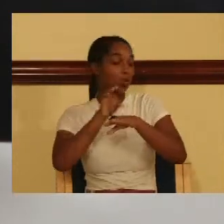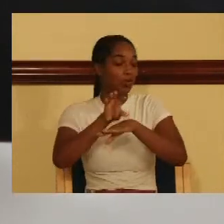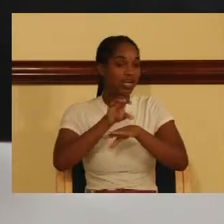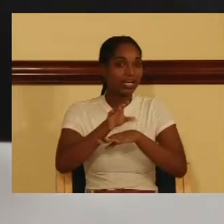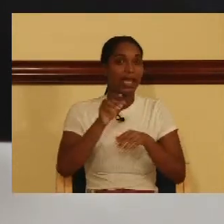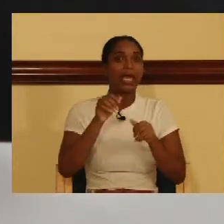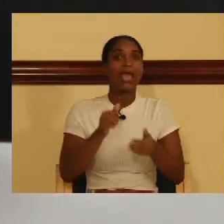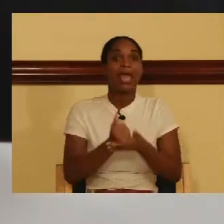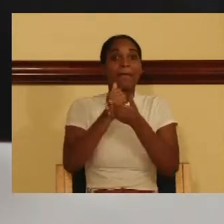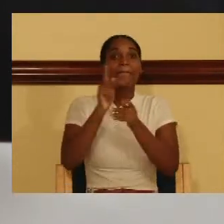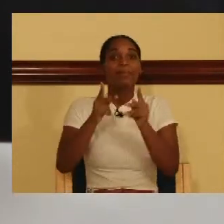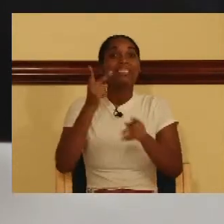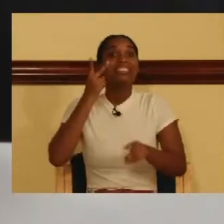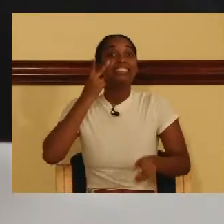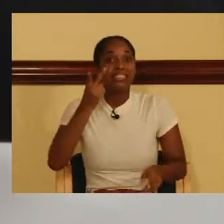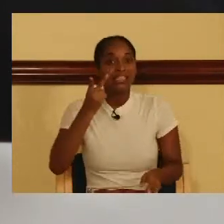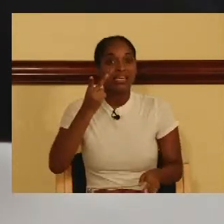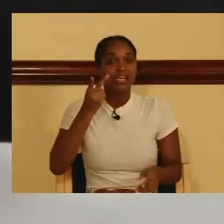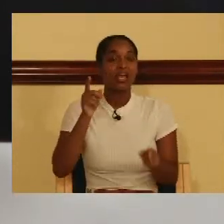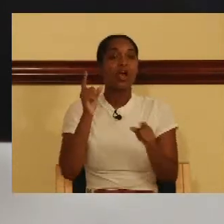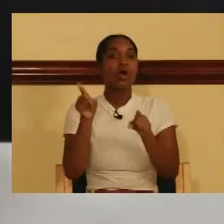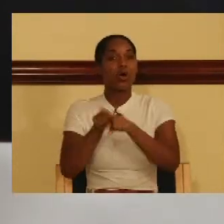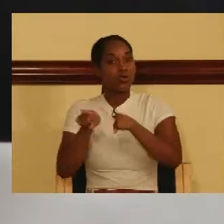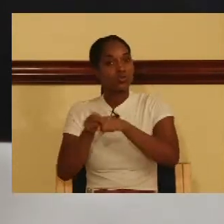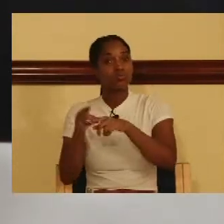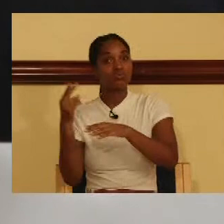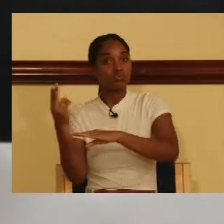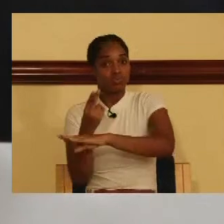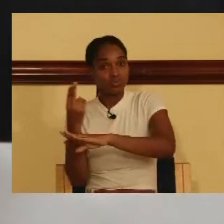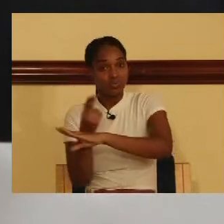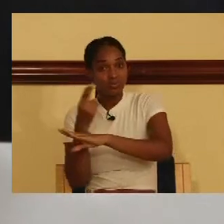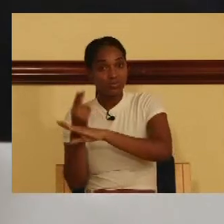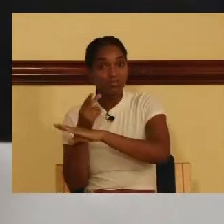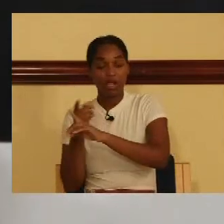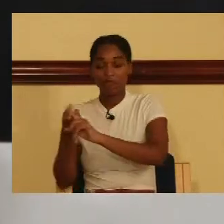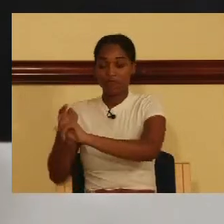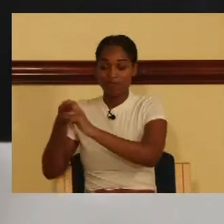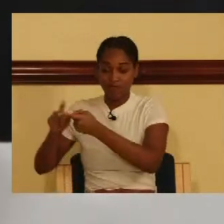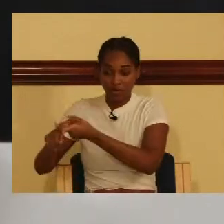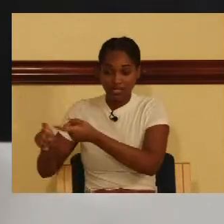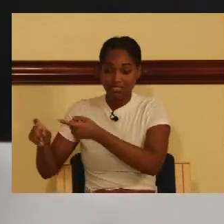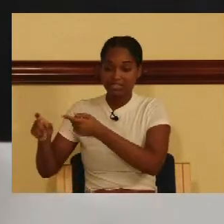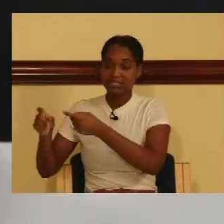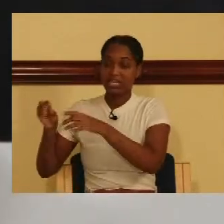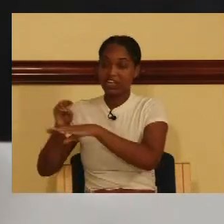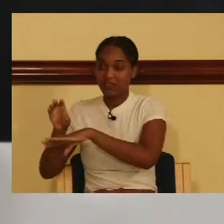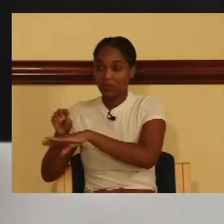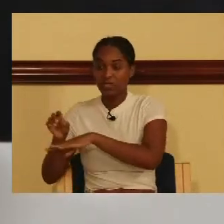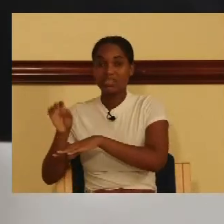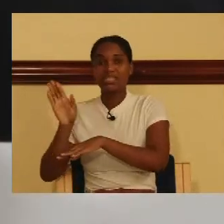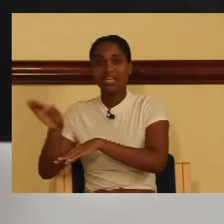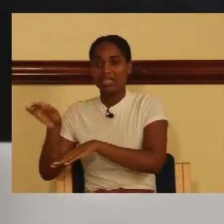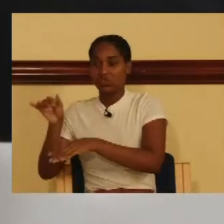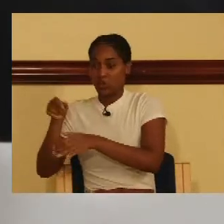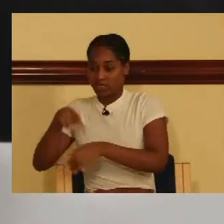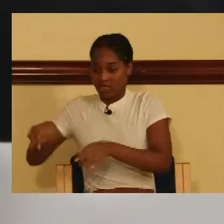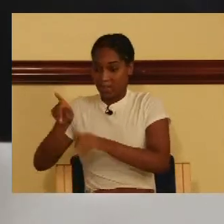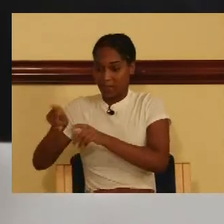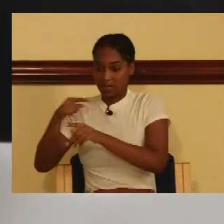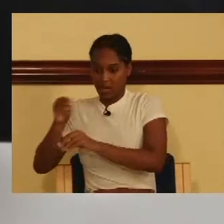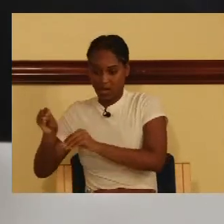see, and also utilizing peer influence to help other employers to know that it has